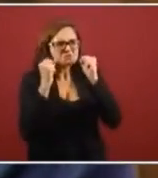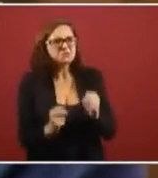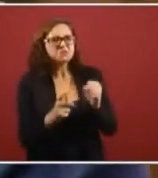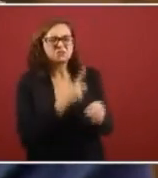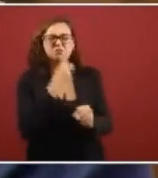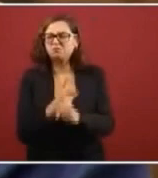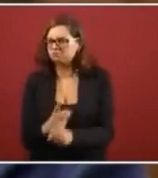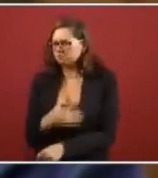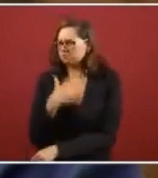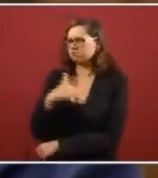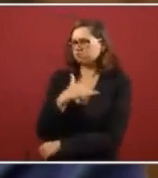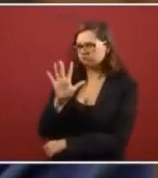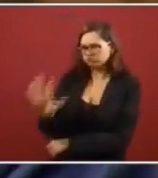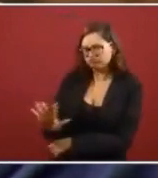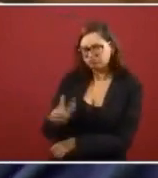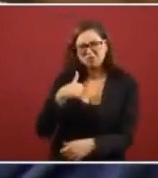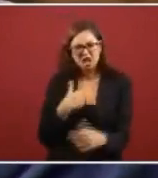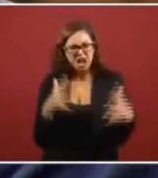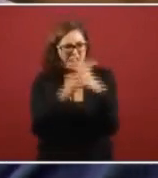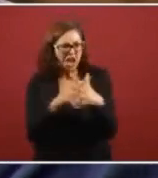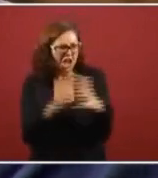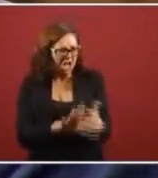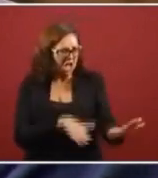decided to measure